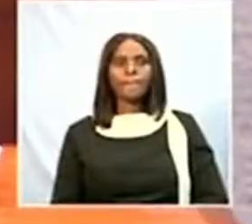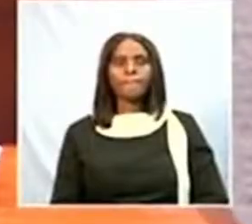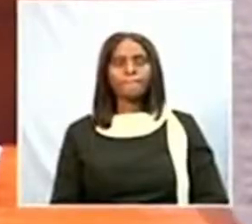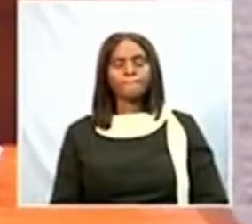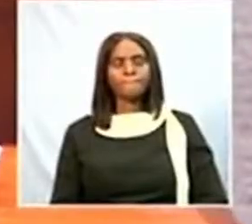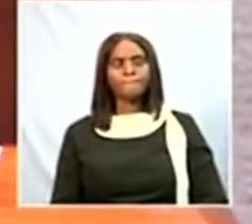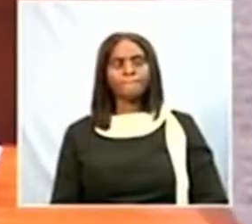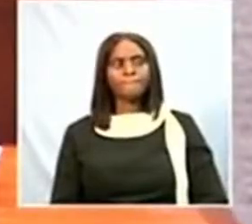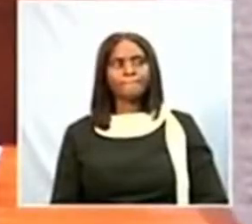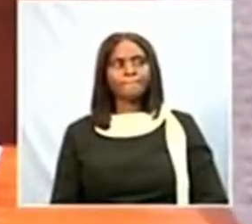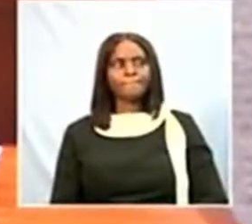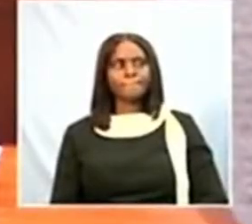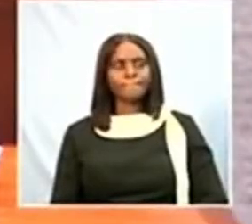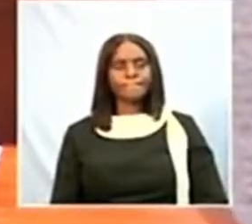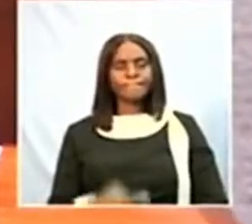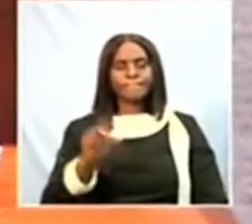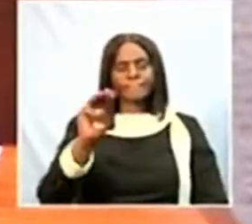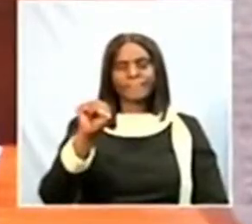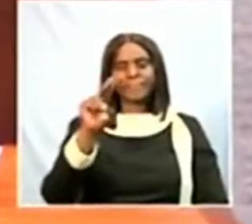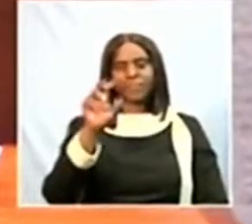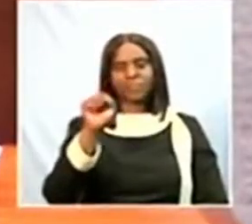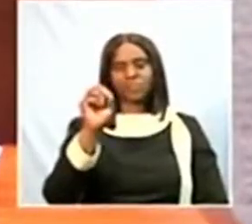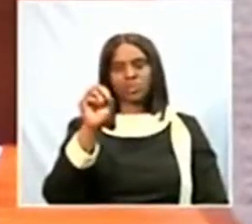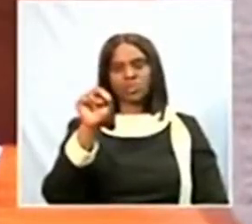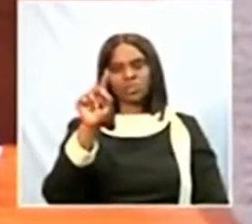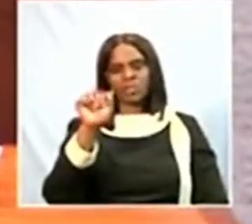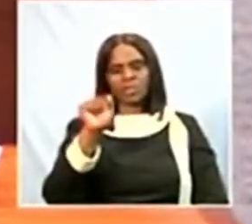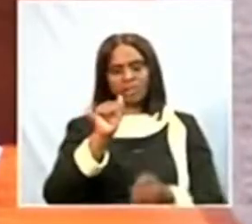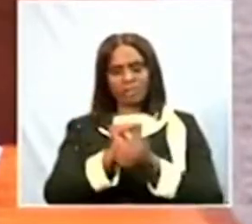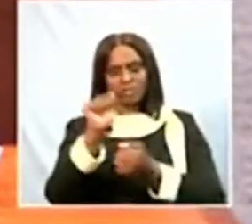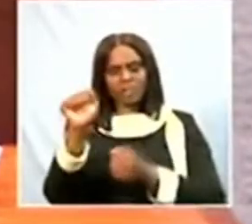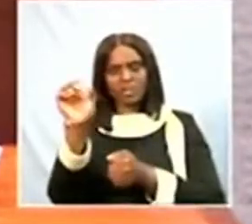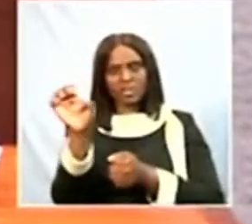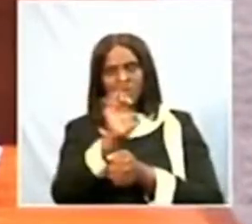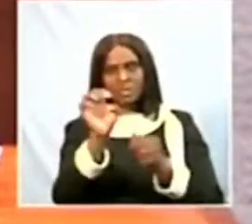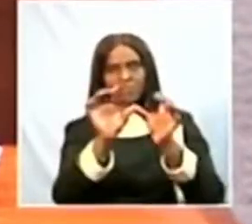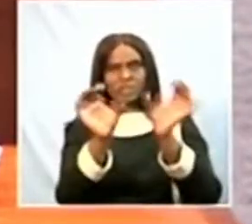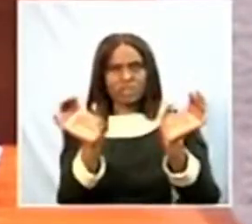Honorable Kaswa Musonda, Solwezi East Constituency.